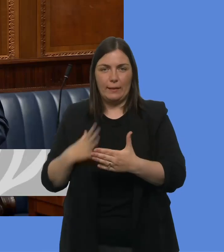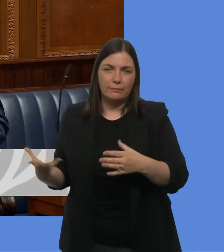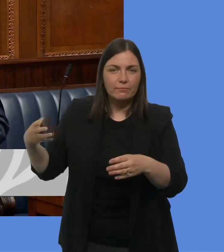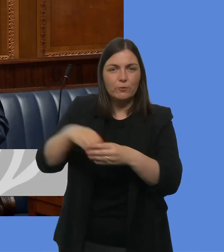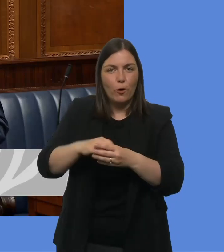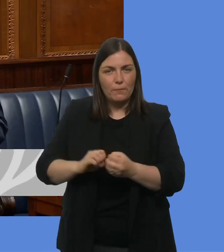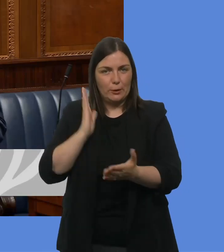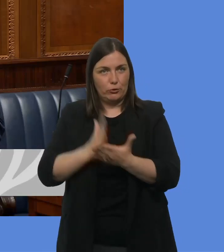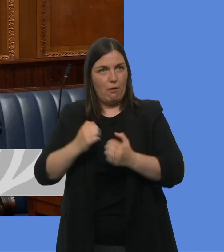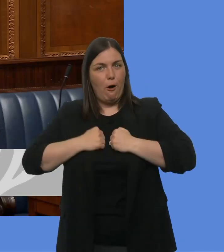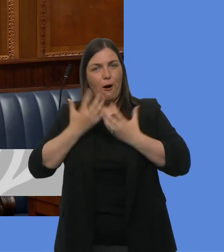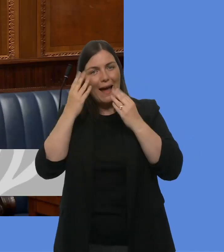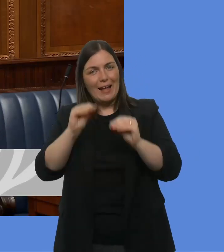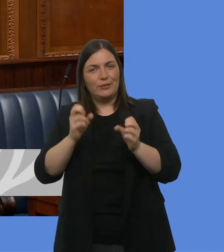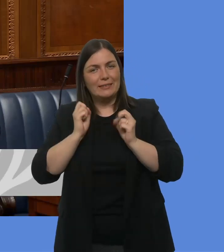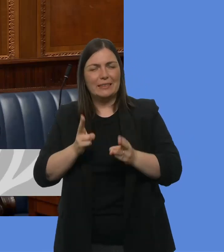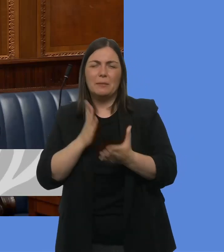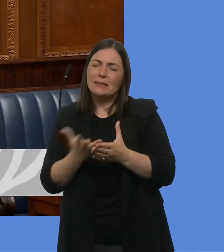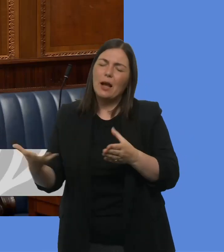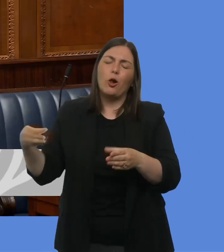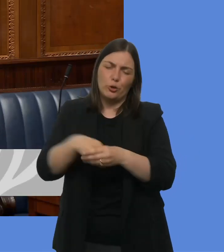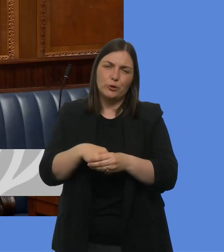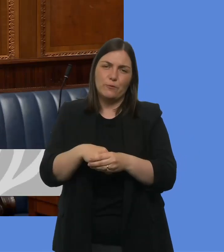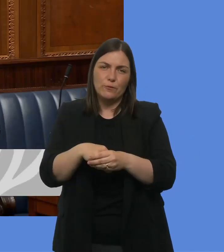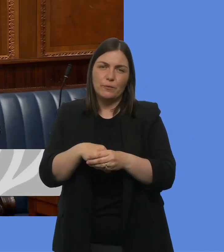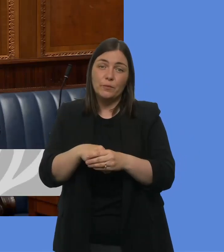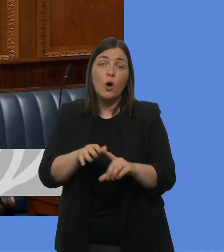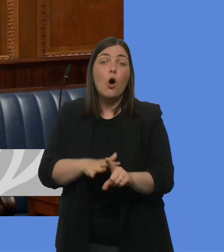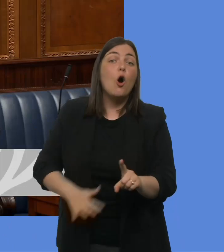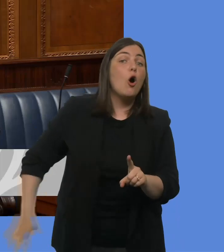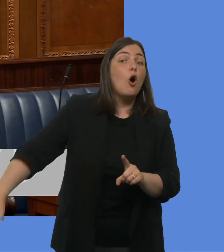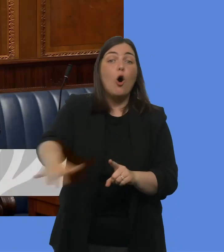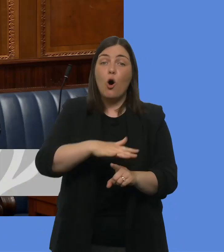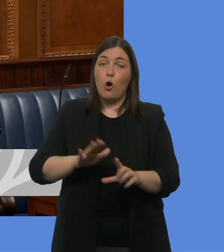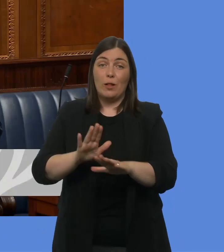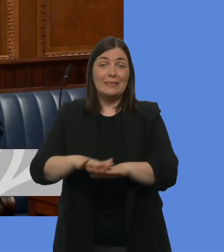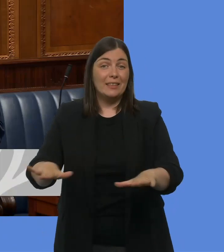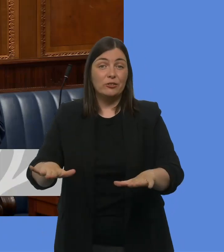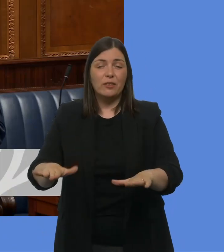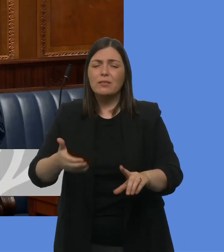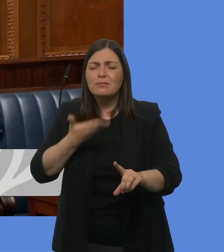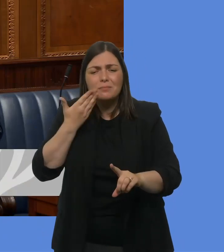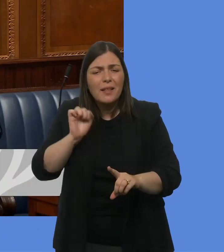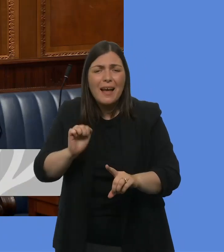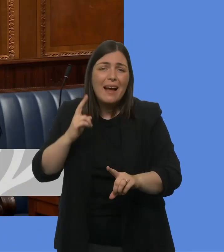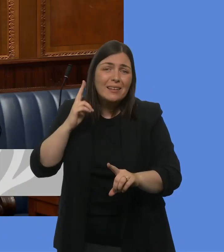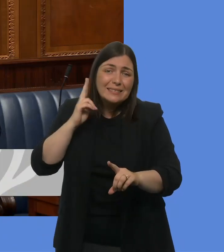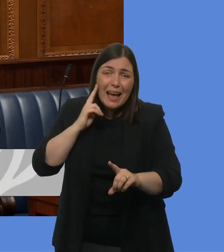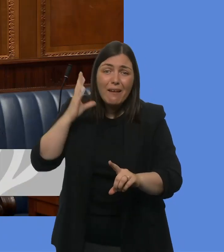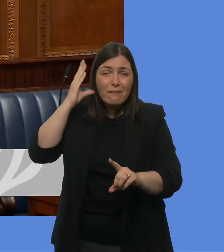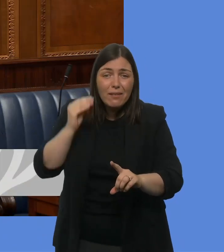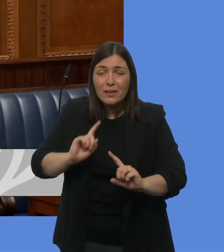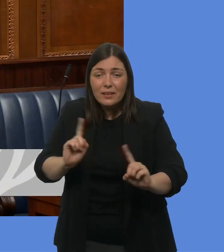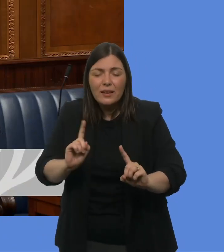system, one where every child, regardless of their hearing ability, has the opportunity to learn,